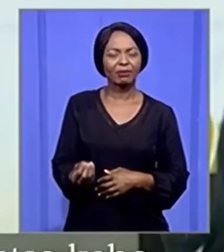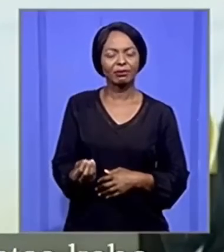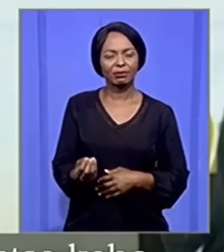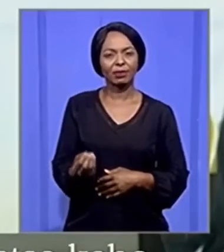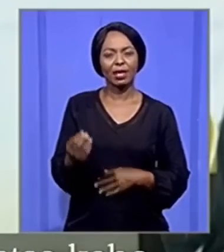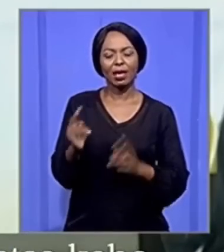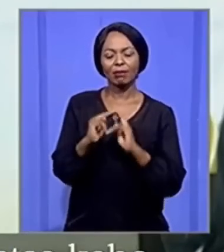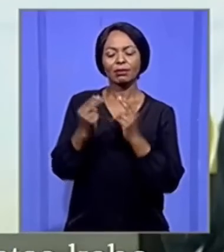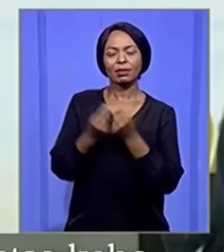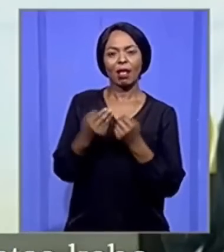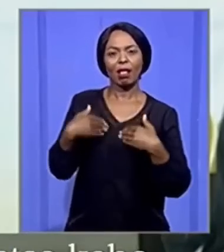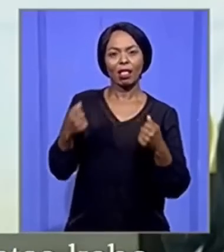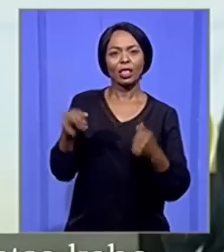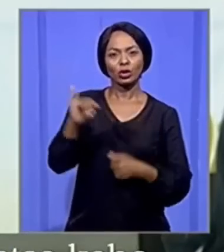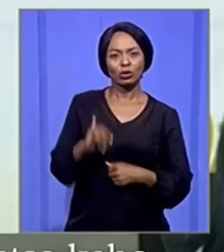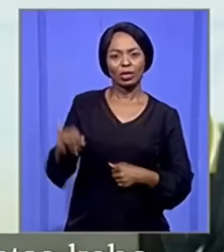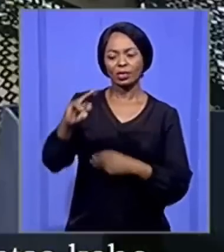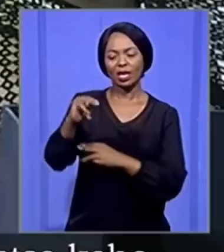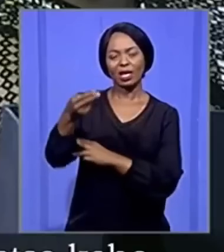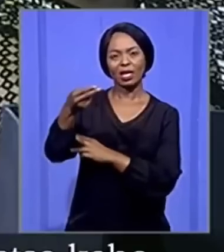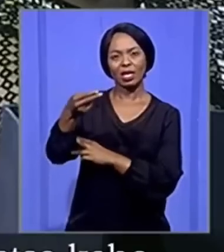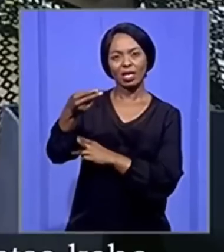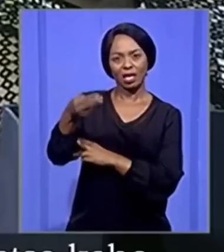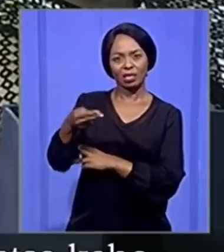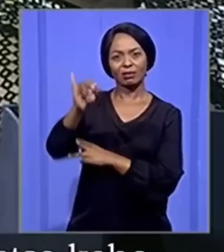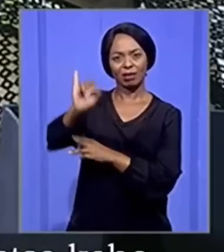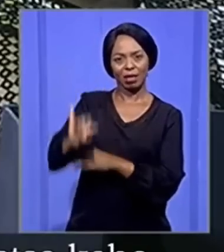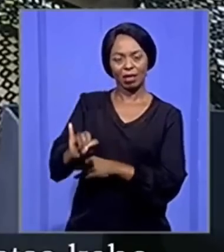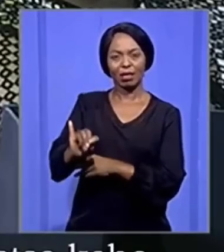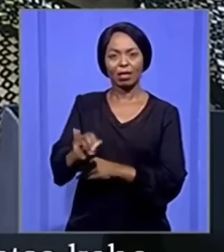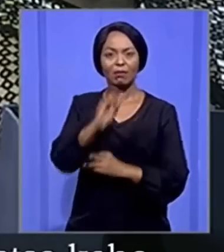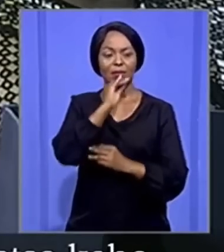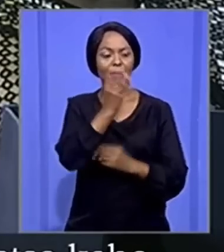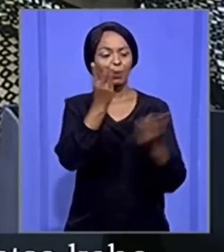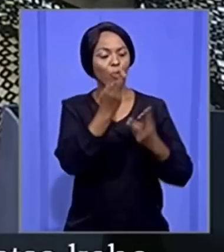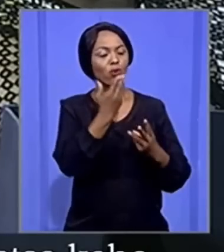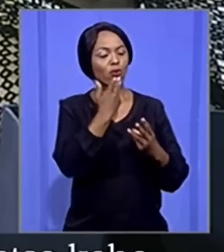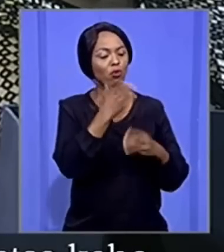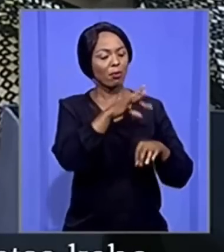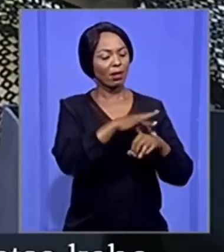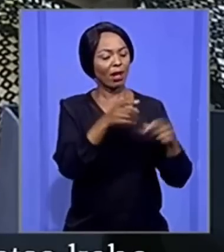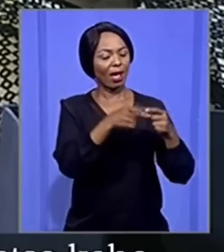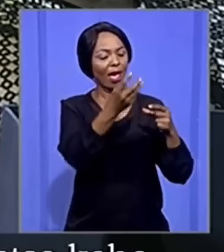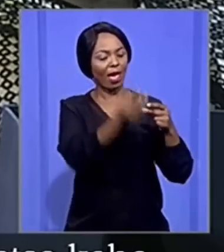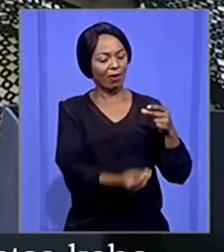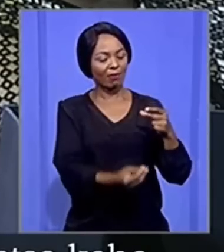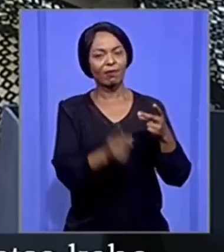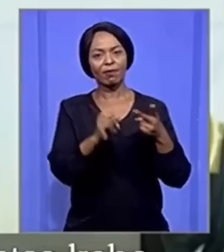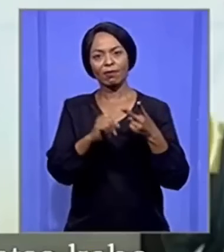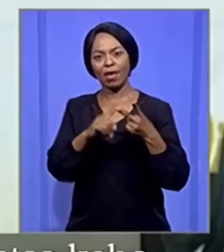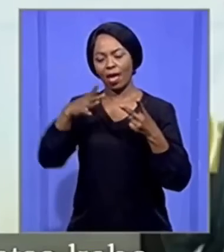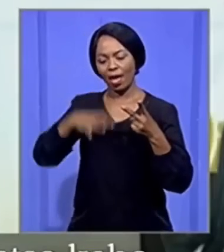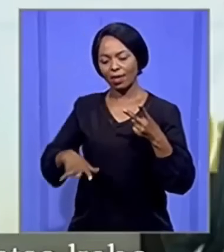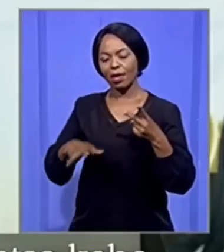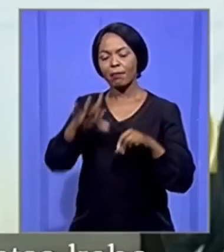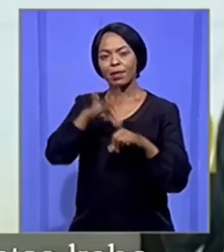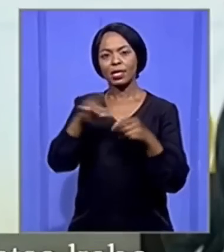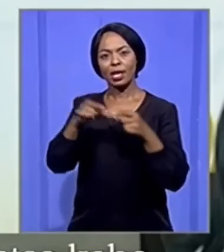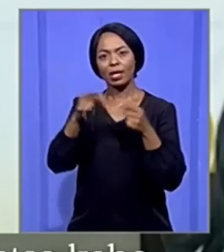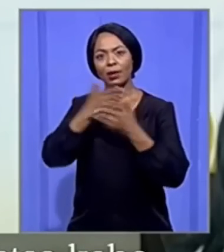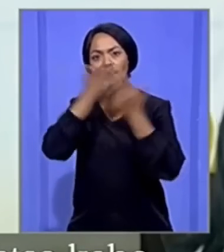health insurance e le gore e dira gore batho ba le gore ba na le medical aid le ba ba sena le medical aid ge ba ba kgone